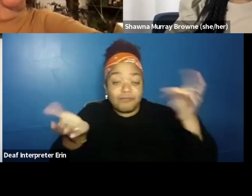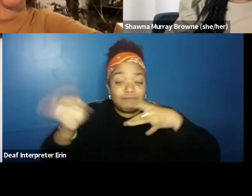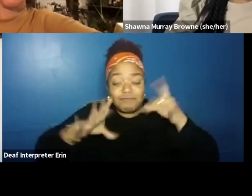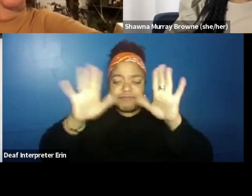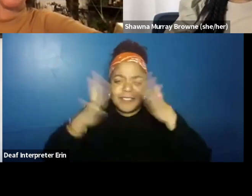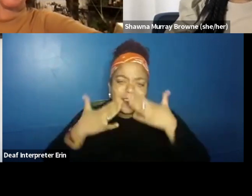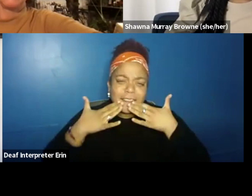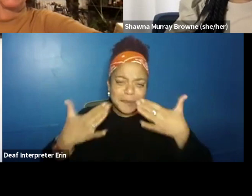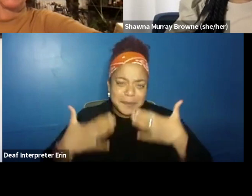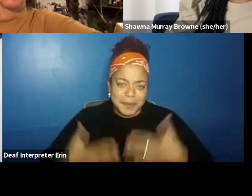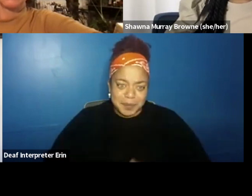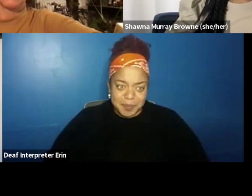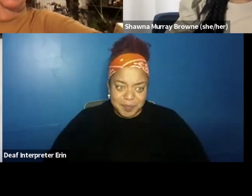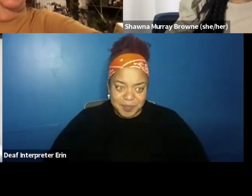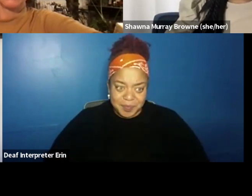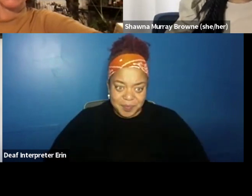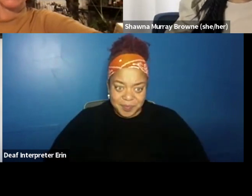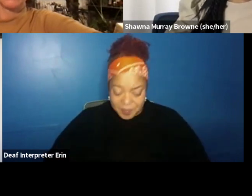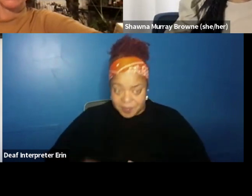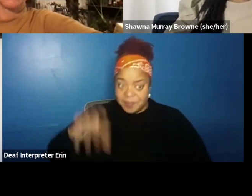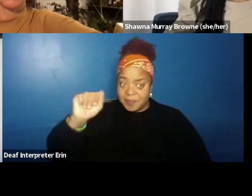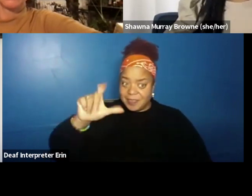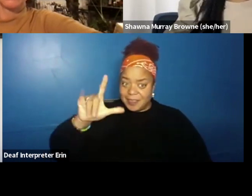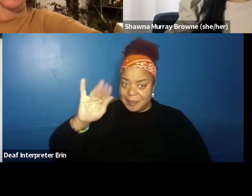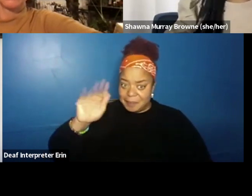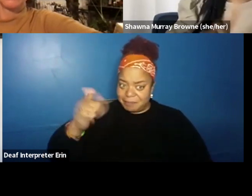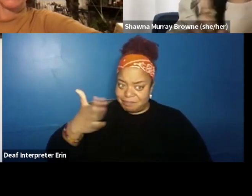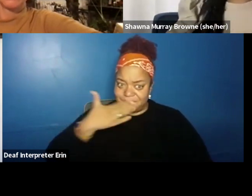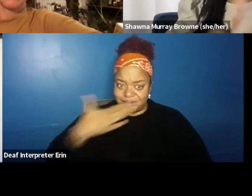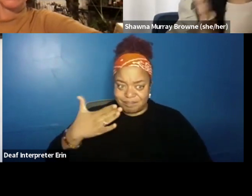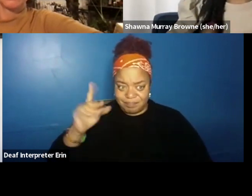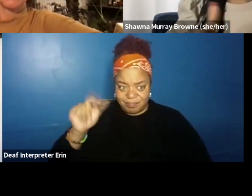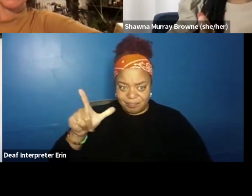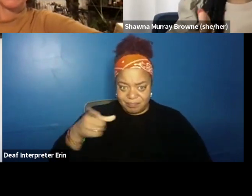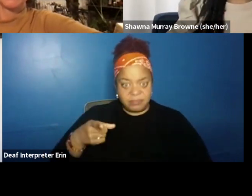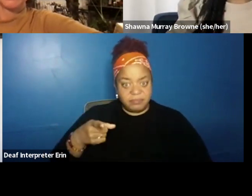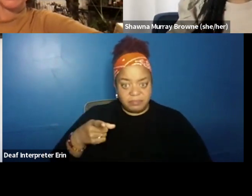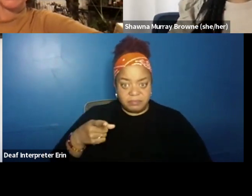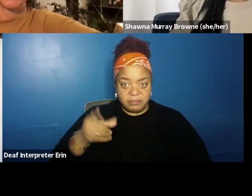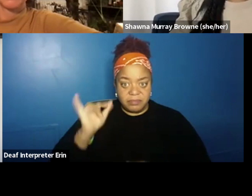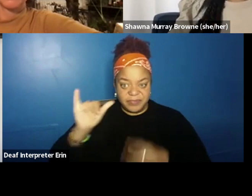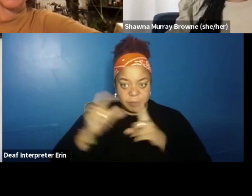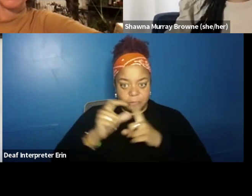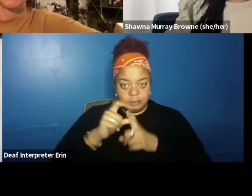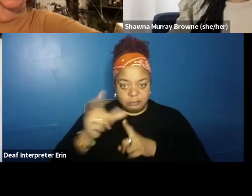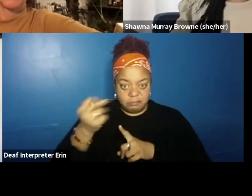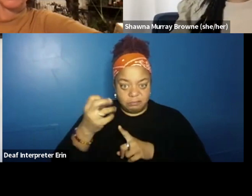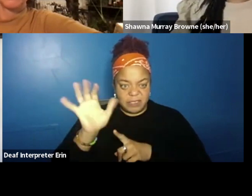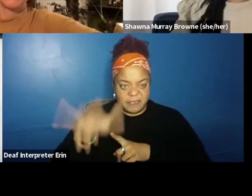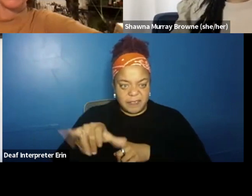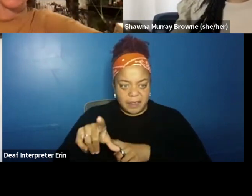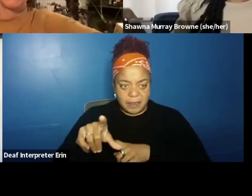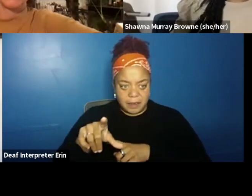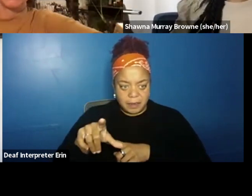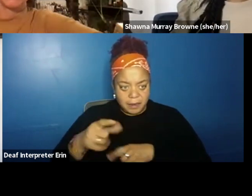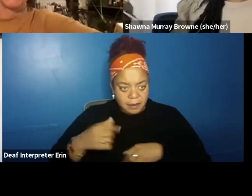This is Selima. Thank you, TL. That was a word. I'm just breathing this all in. and feeling it in my body.